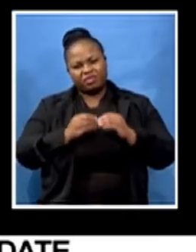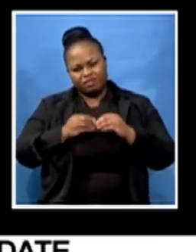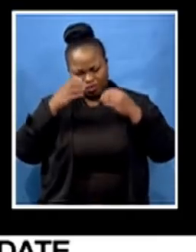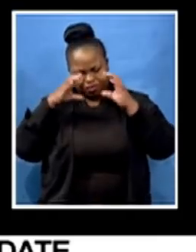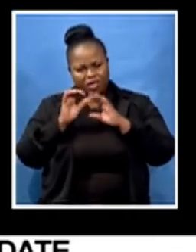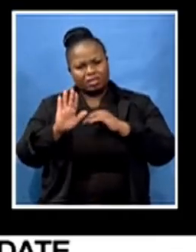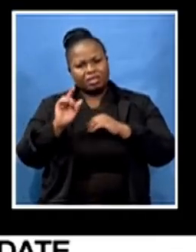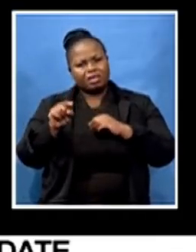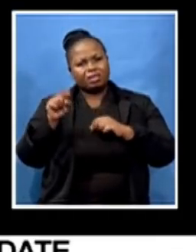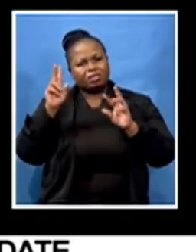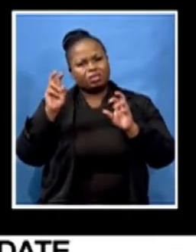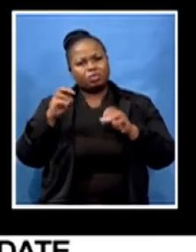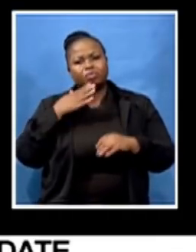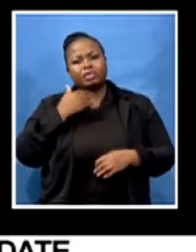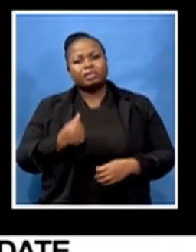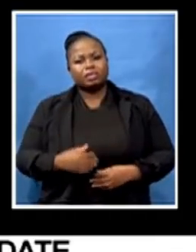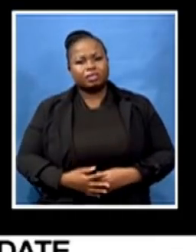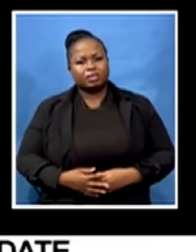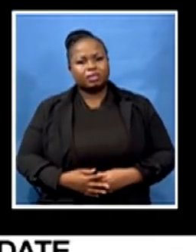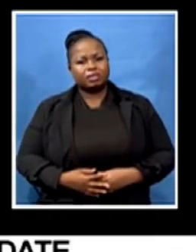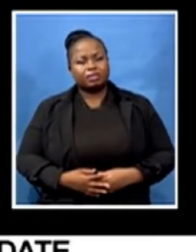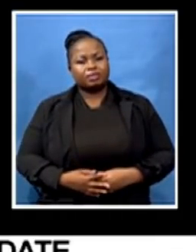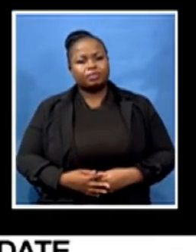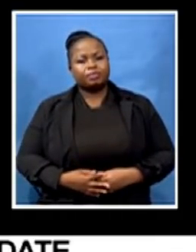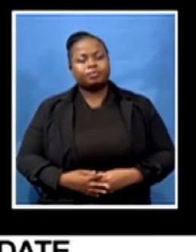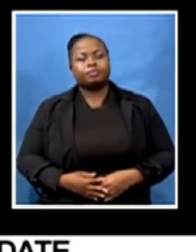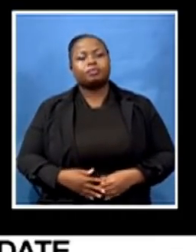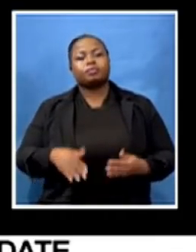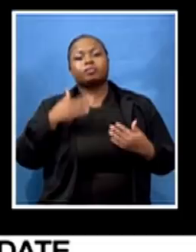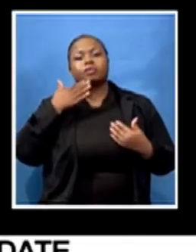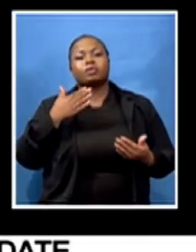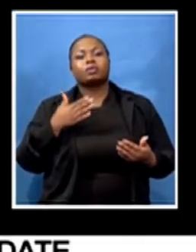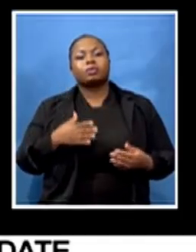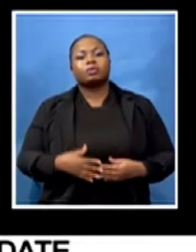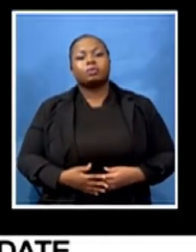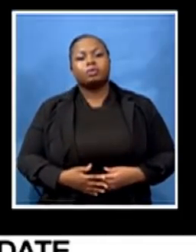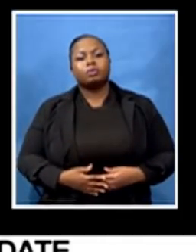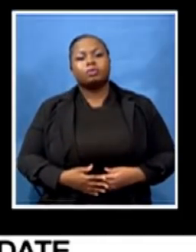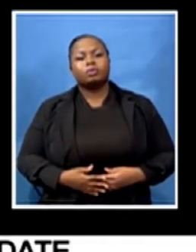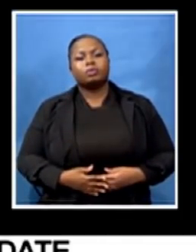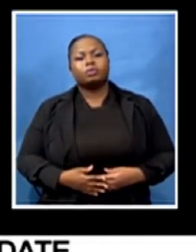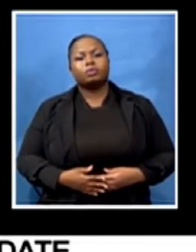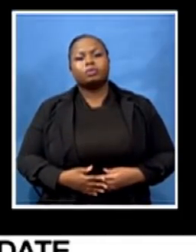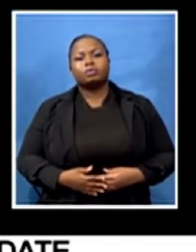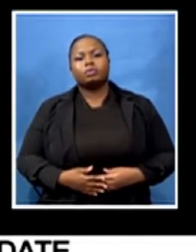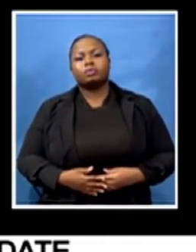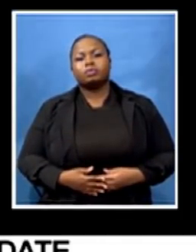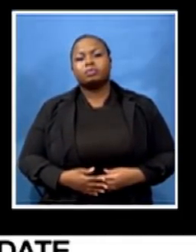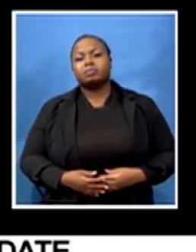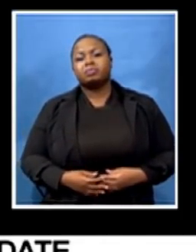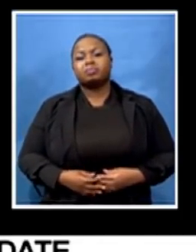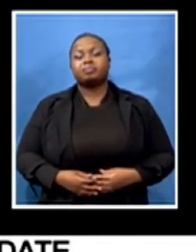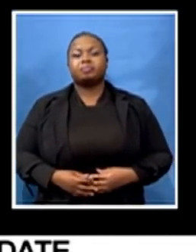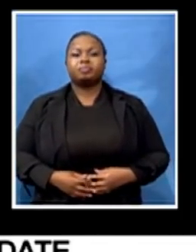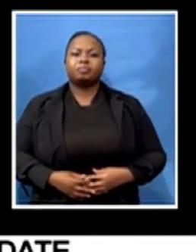Honorable Labuschagne? The people complaining that the sound... The chat icon is disabled,